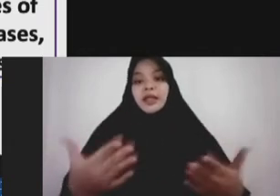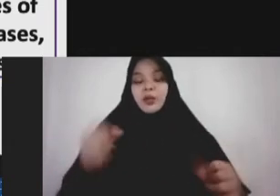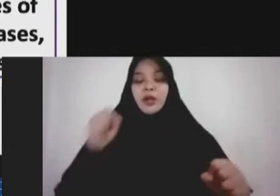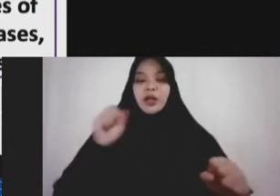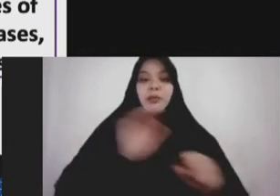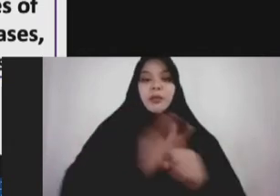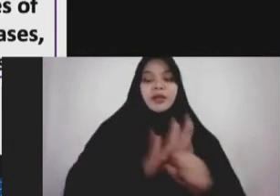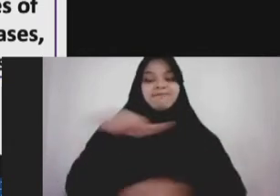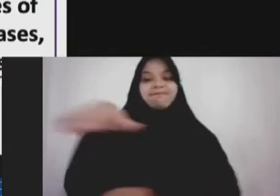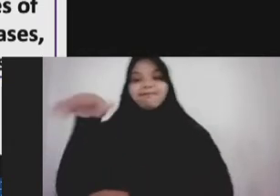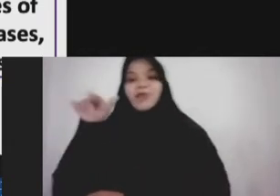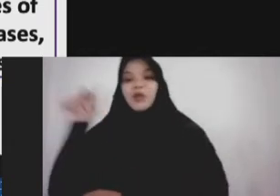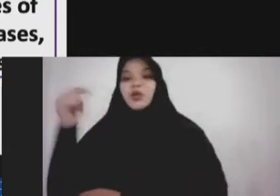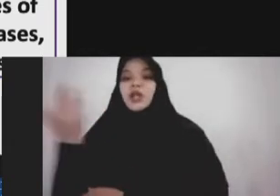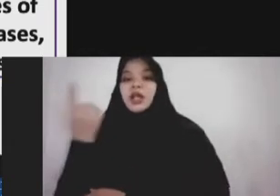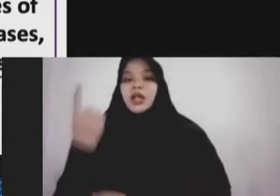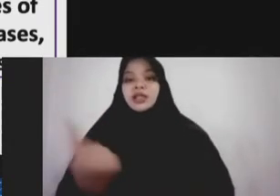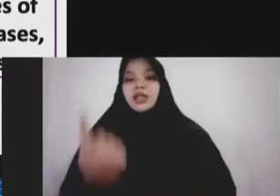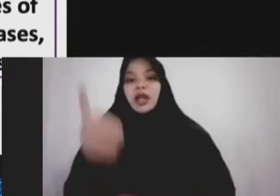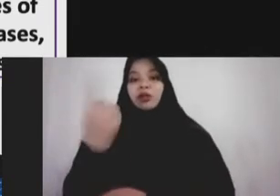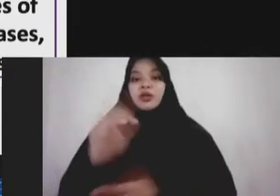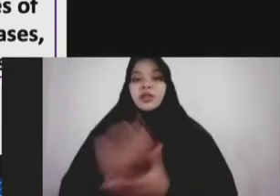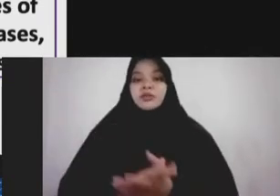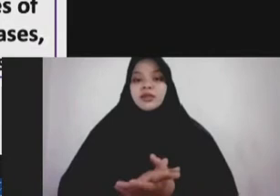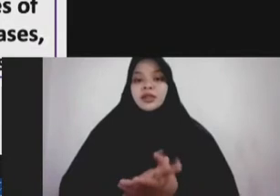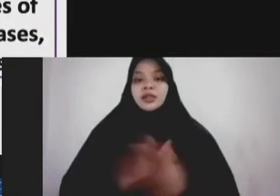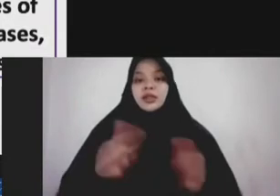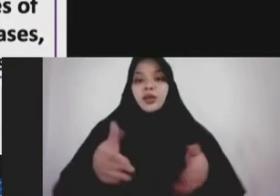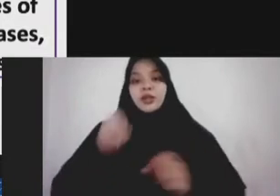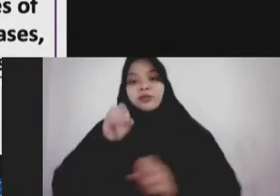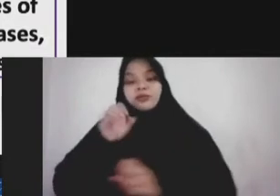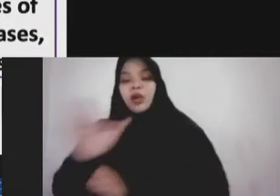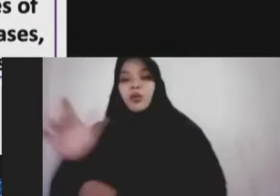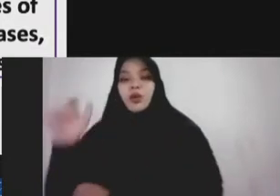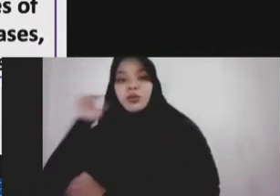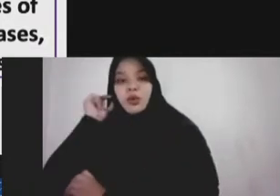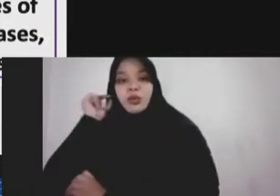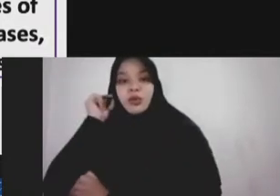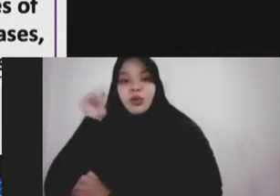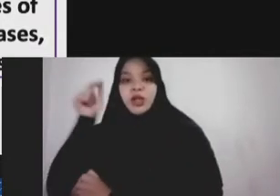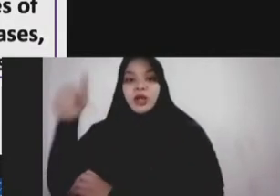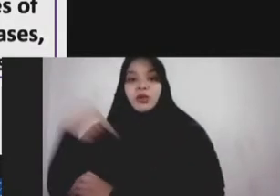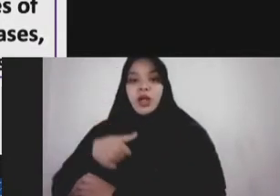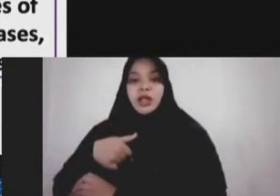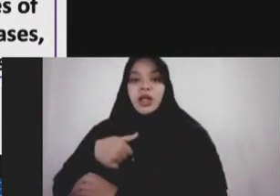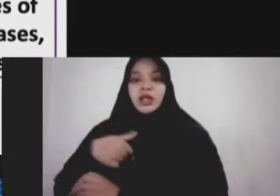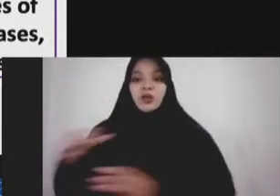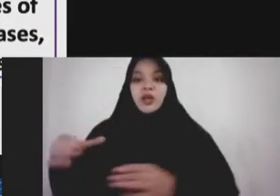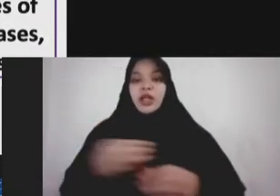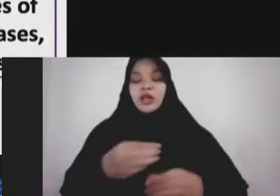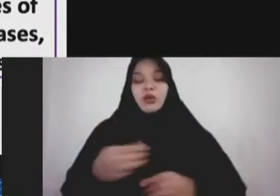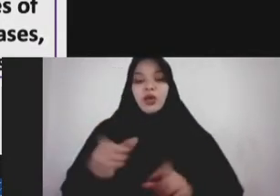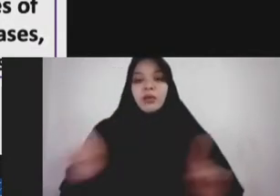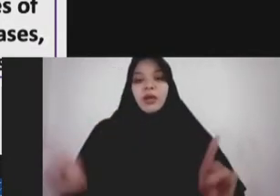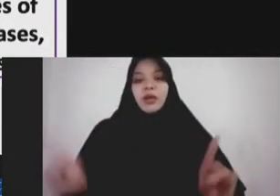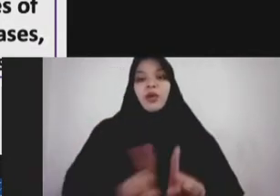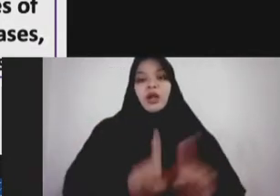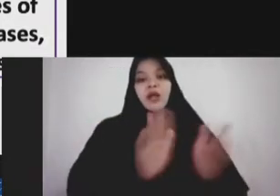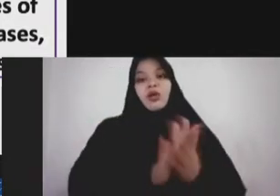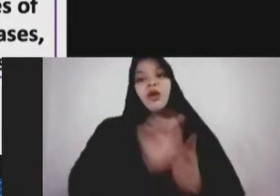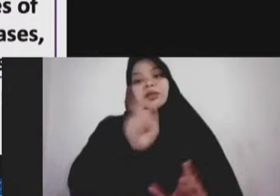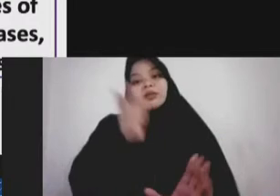violence, and one in five women who have or are currently married experience psychological